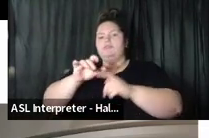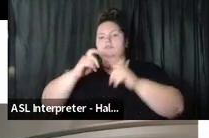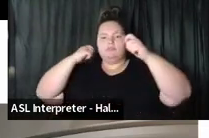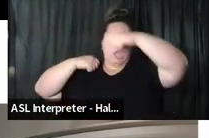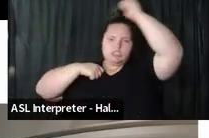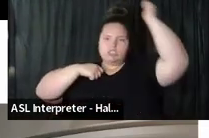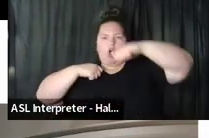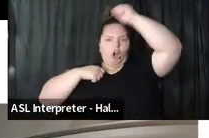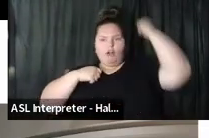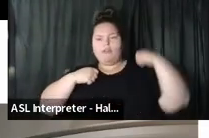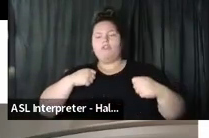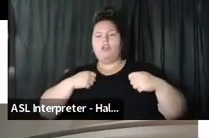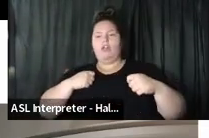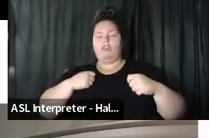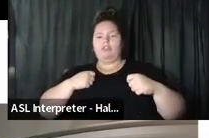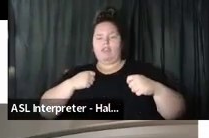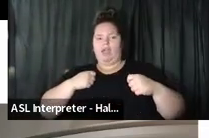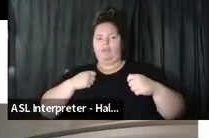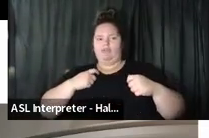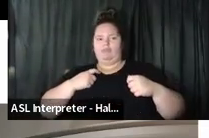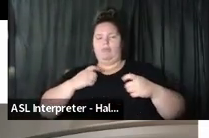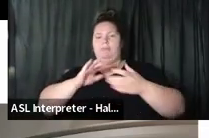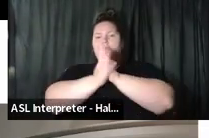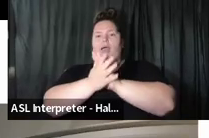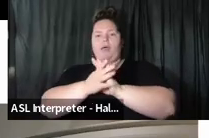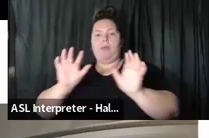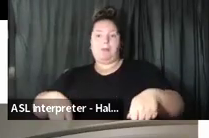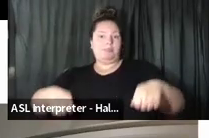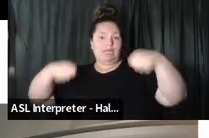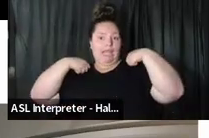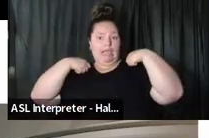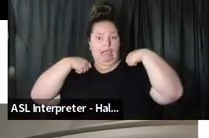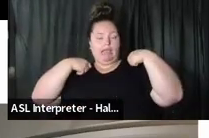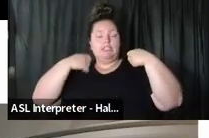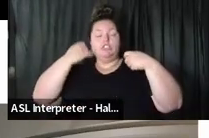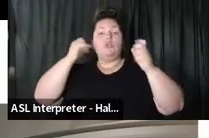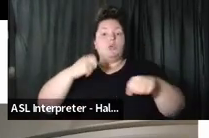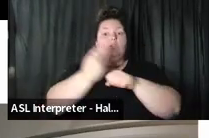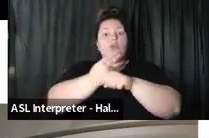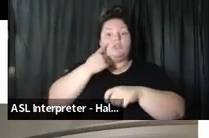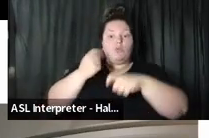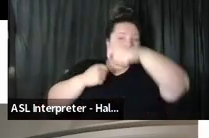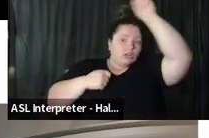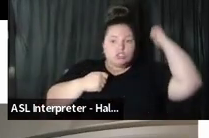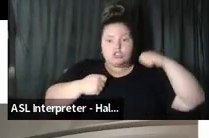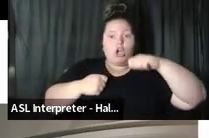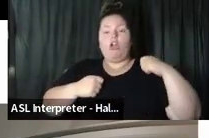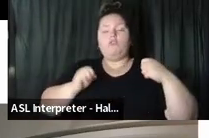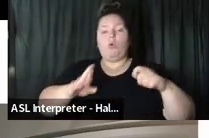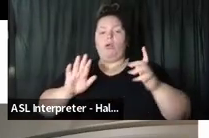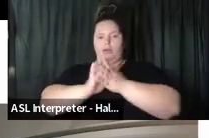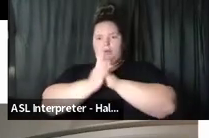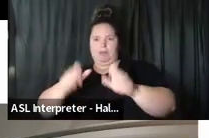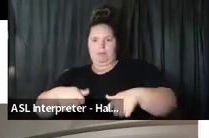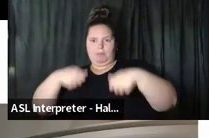a throw blanket. So you can use that as a scarf, but also if you need it for a blanket on the plane or roll it up as a pillow,